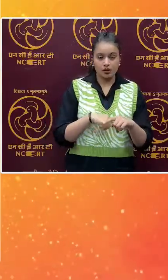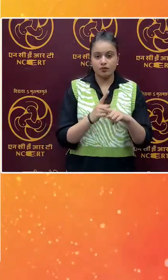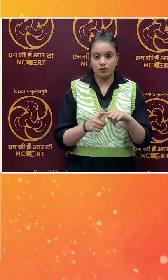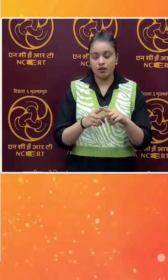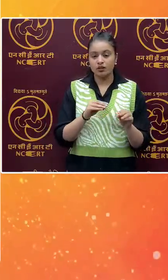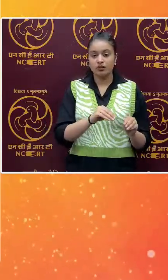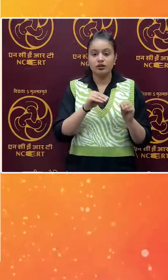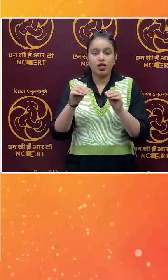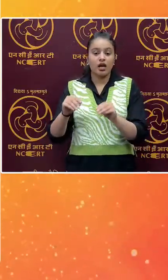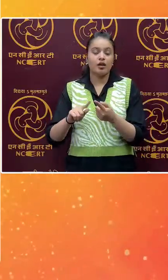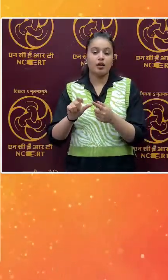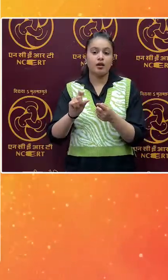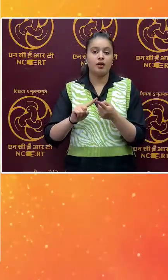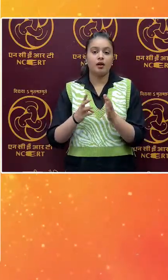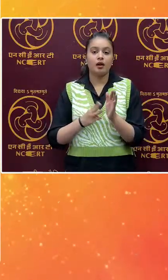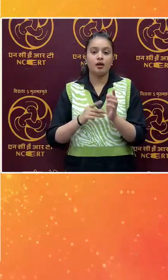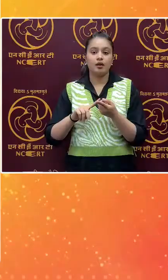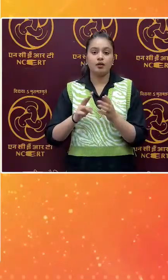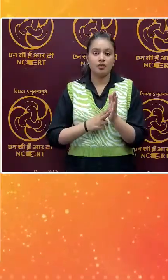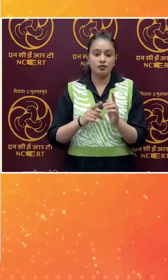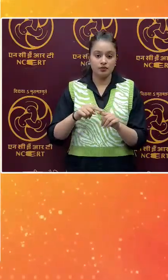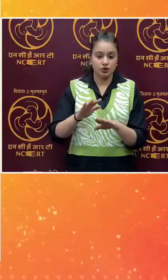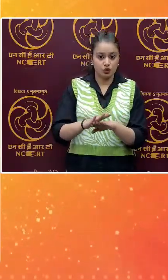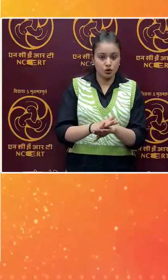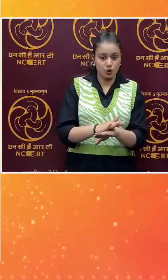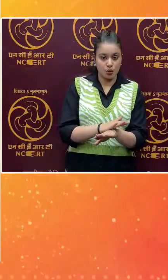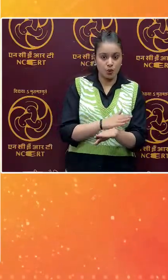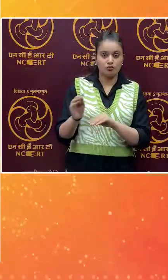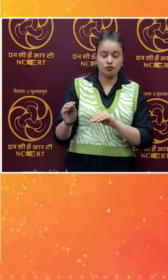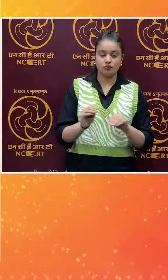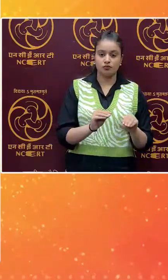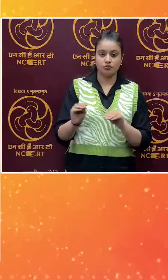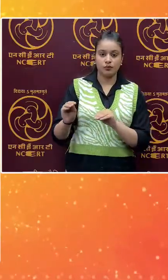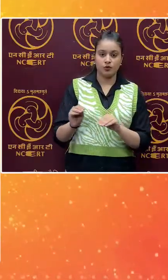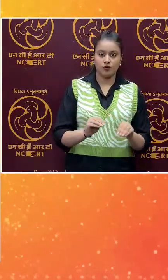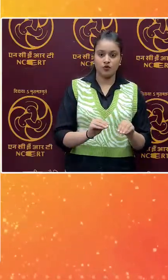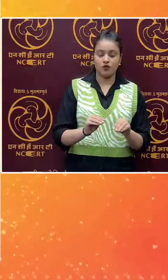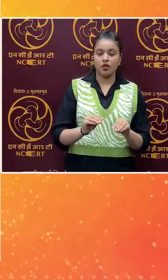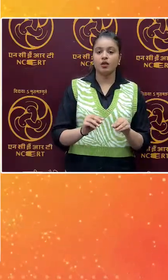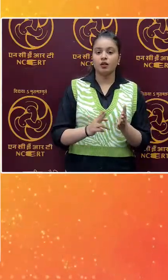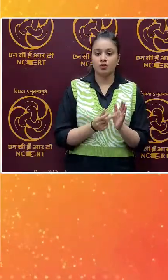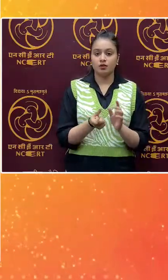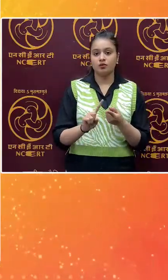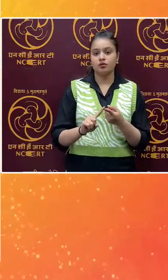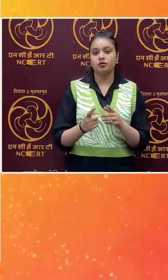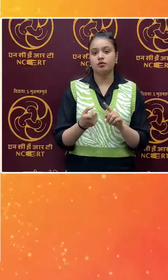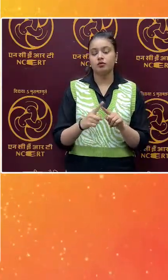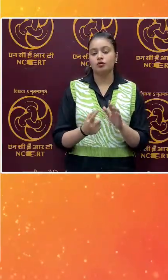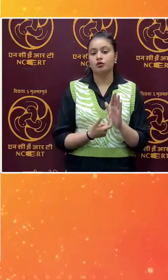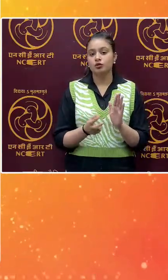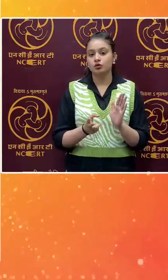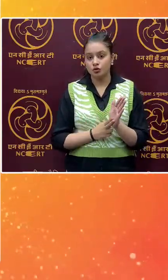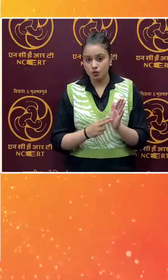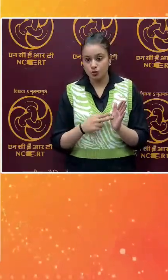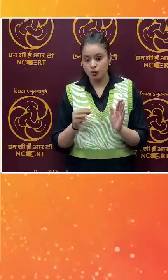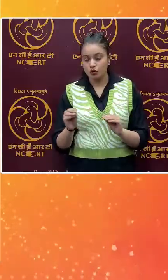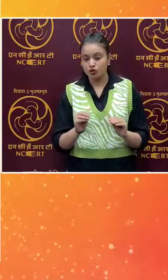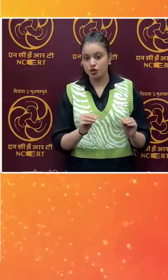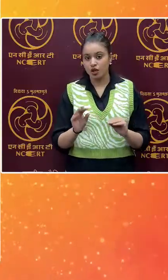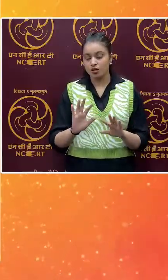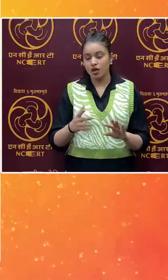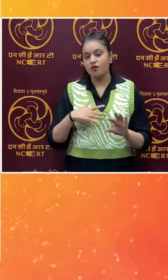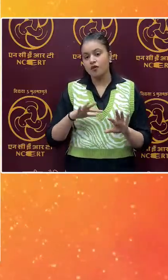transmutation of elements you have these slow moving neutrons, okay, which will be observed as a nuclear fission